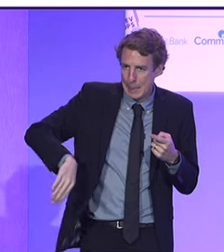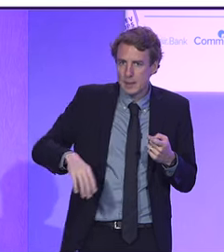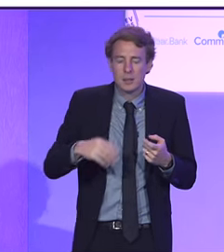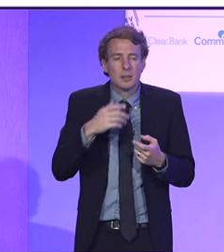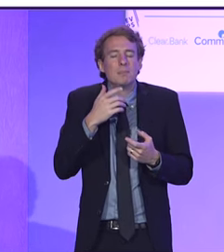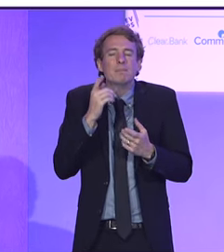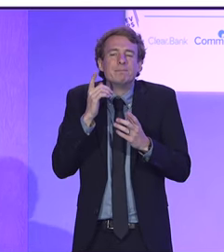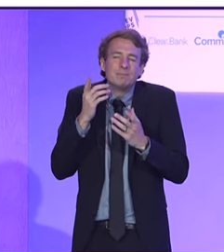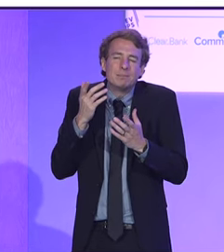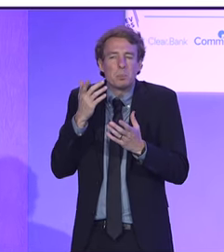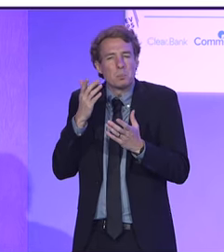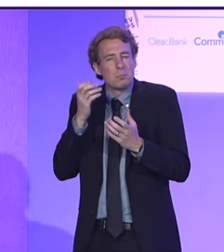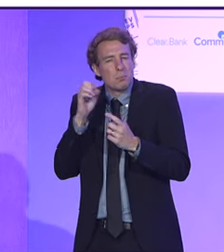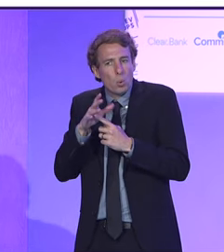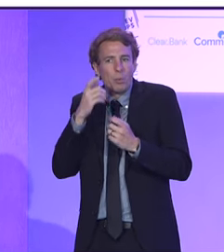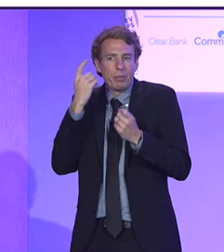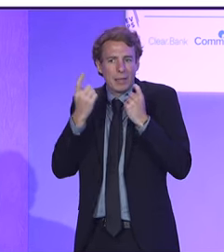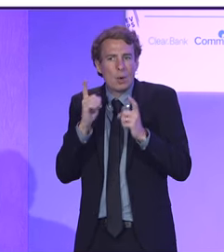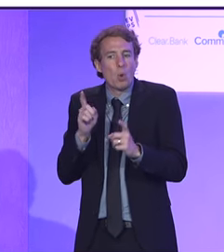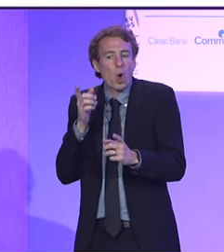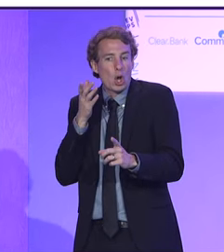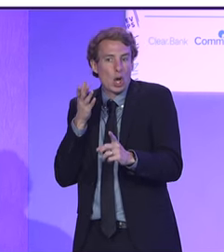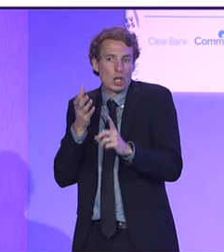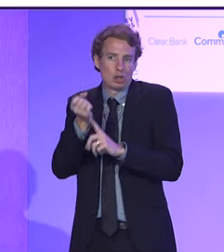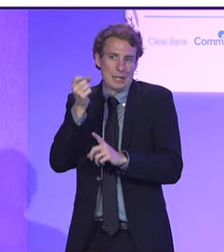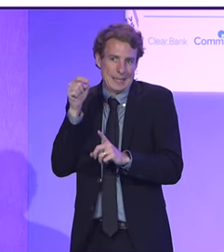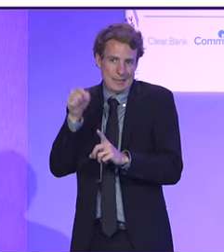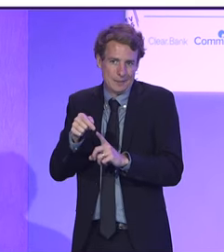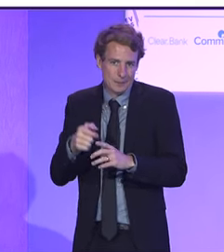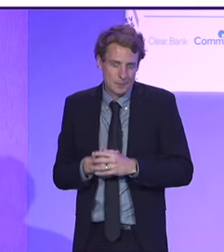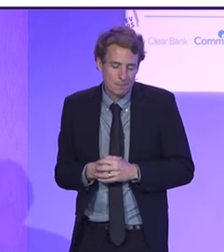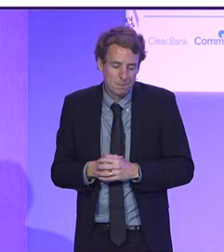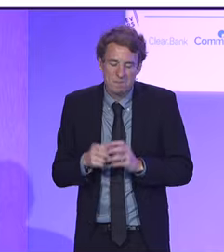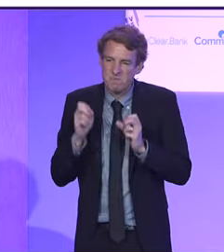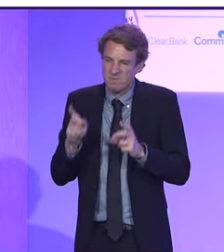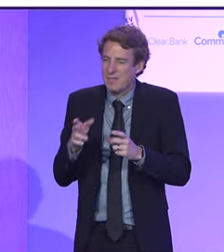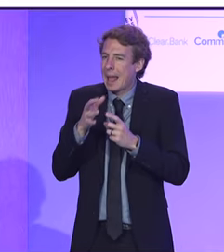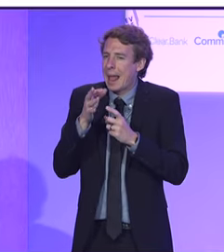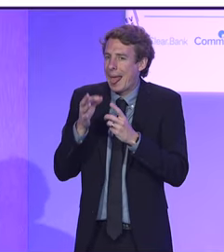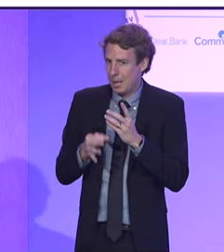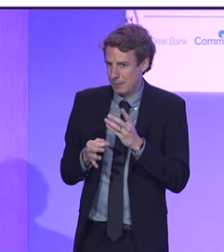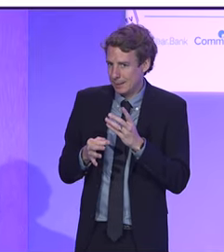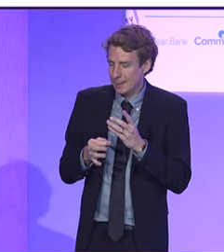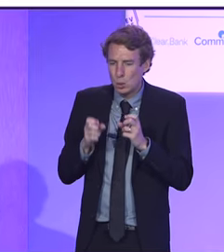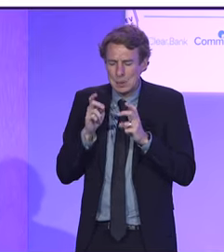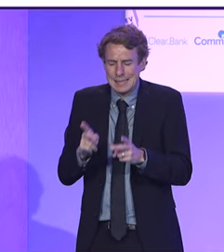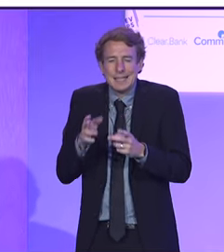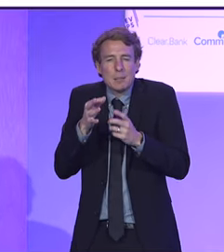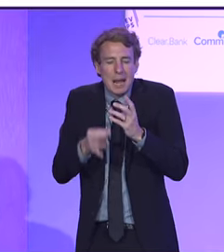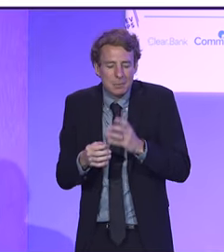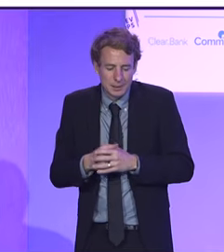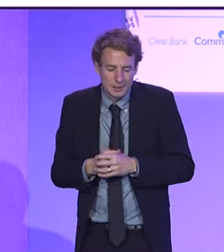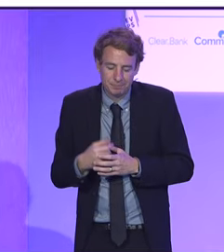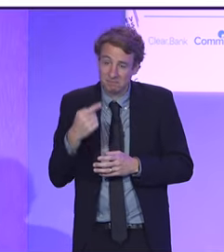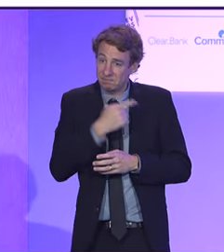and achieve. So let's look at the elements of the system. This is a type of element that's called a stock.